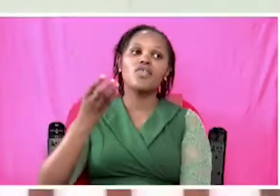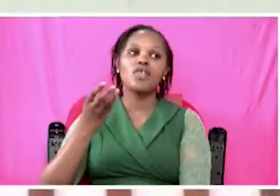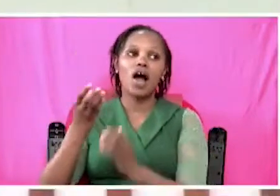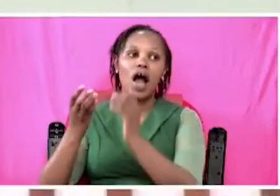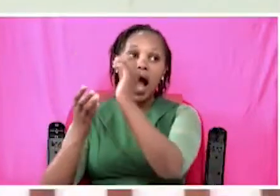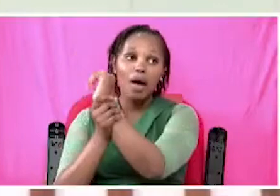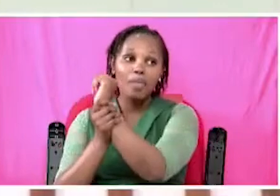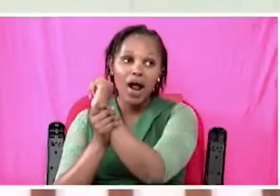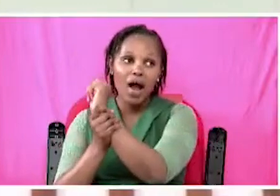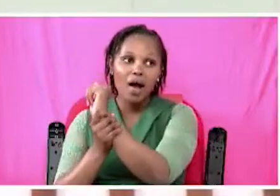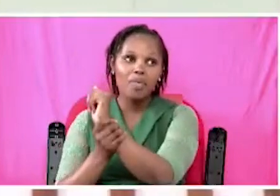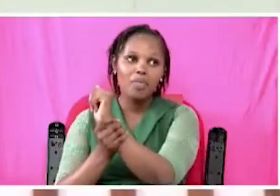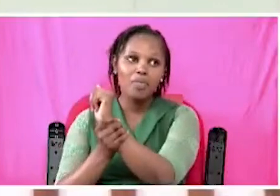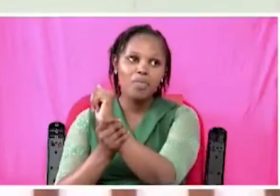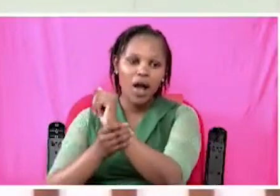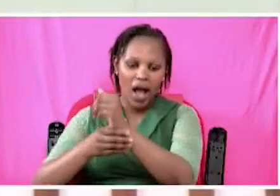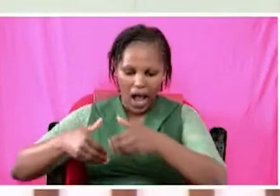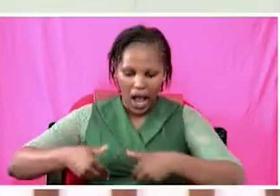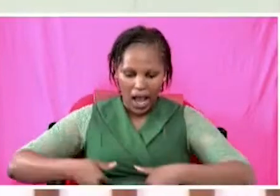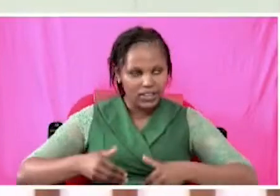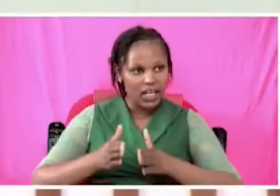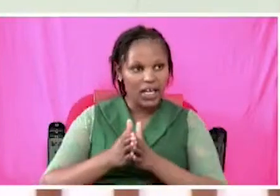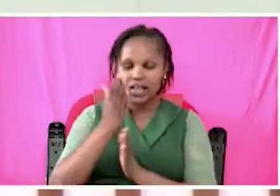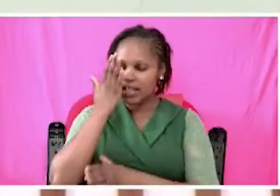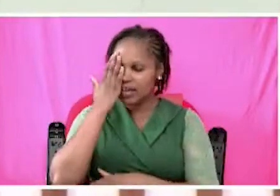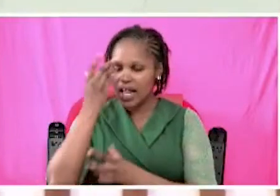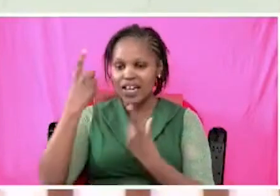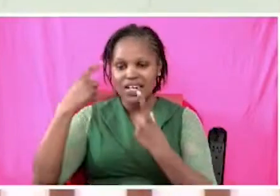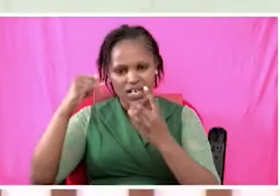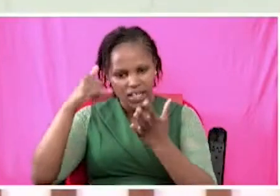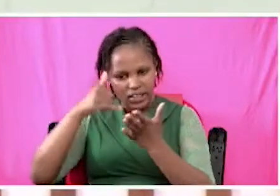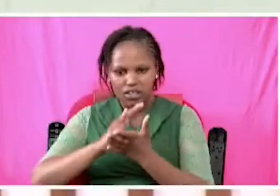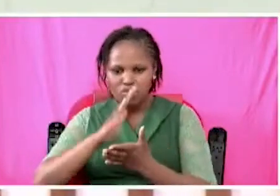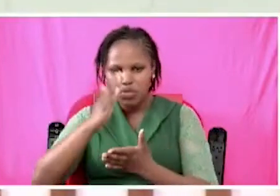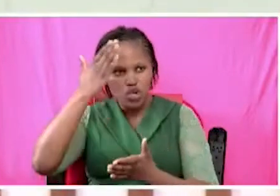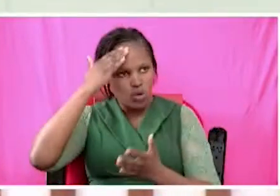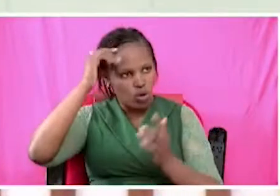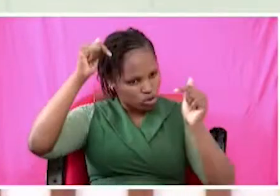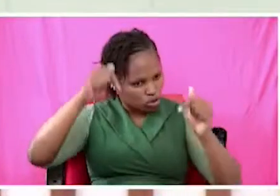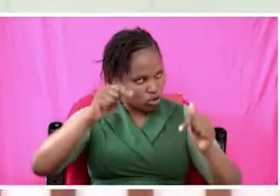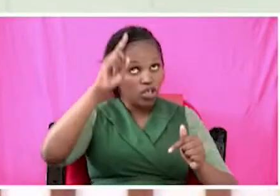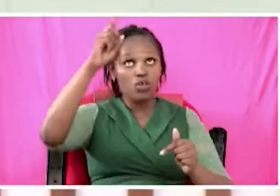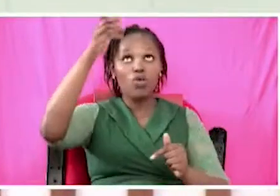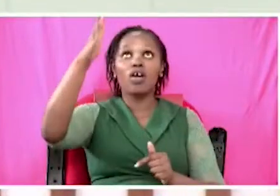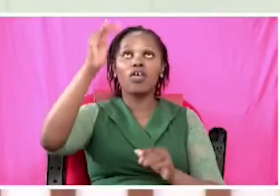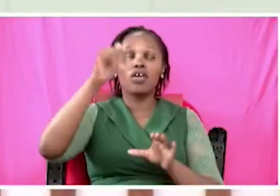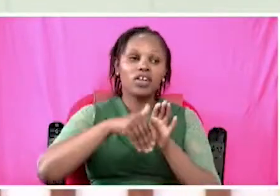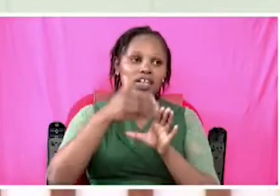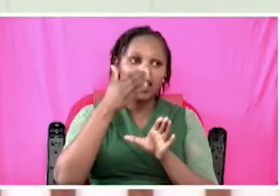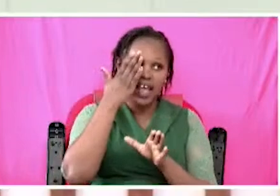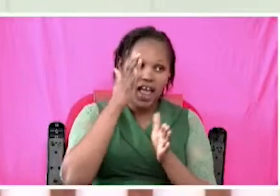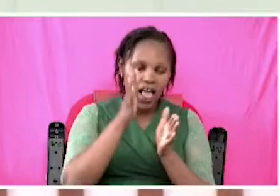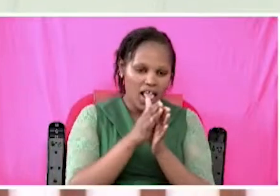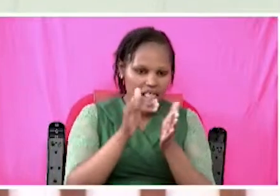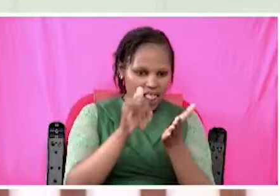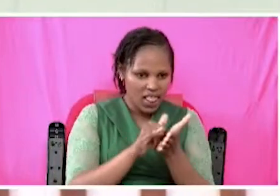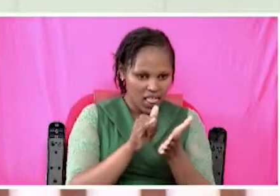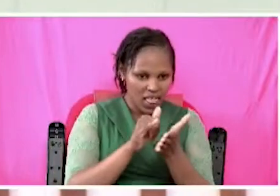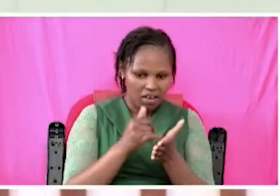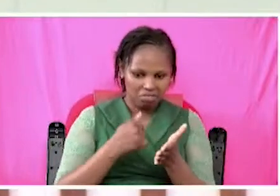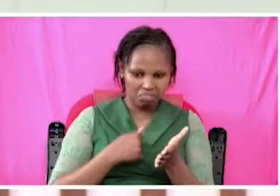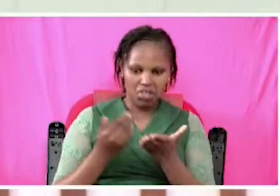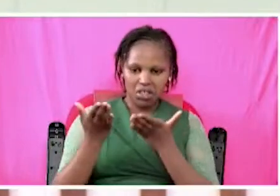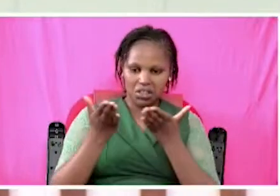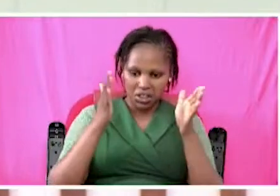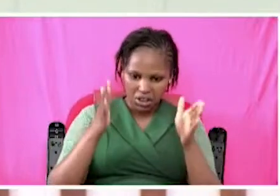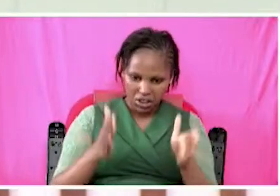Israel, let it be known today that you are God in Israel and that I am your servant